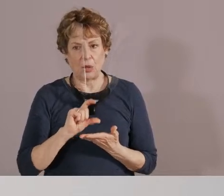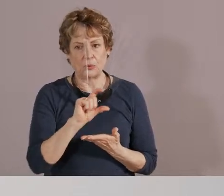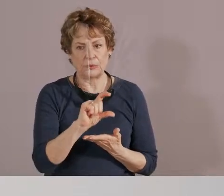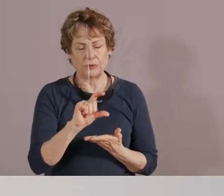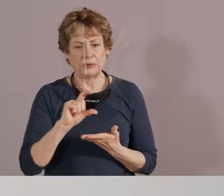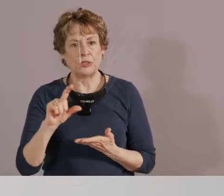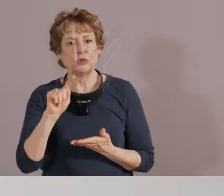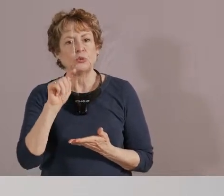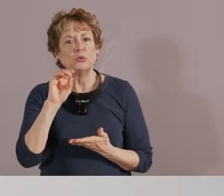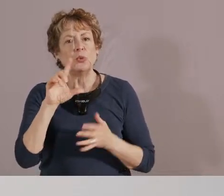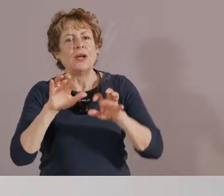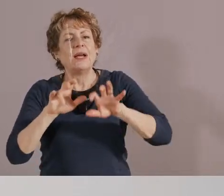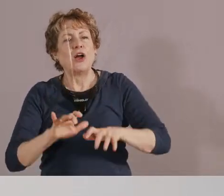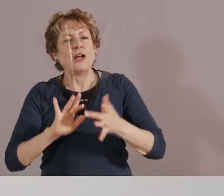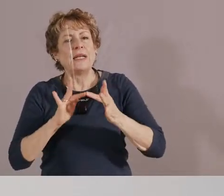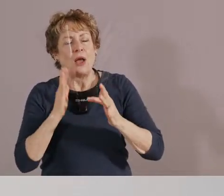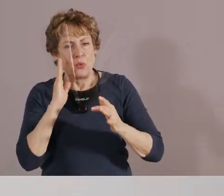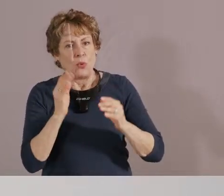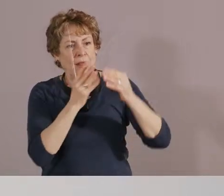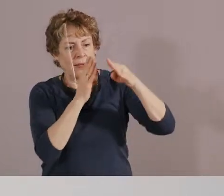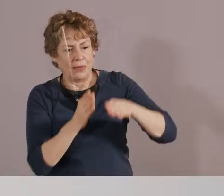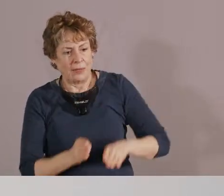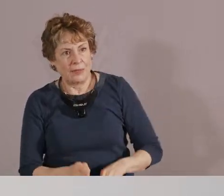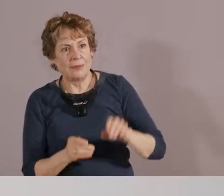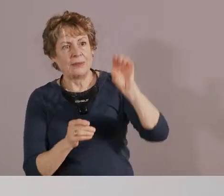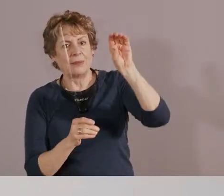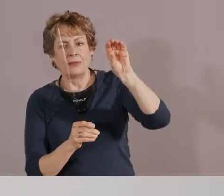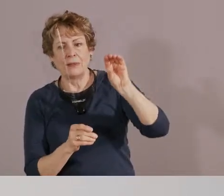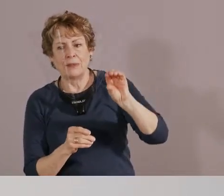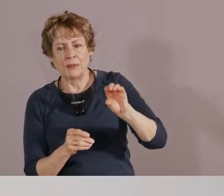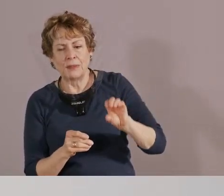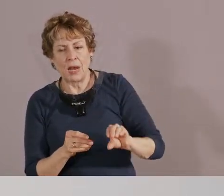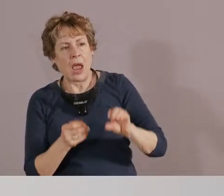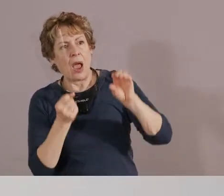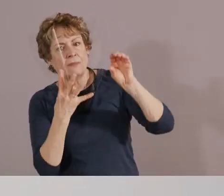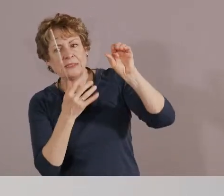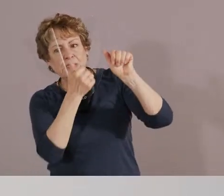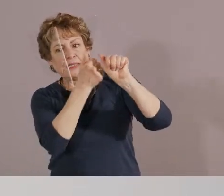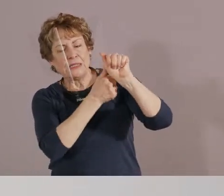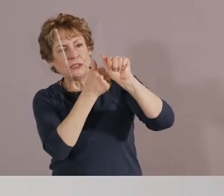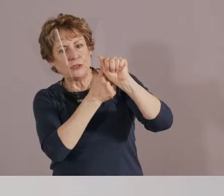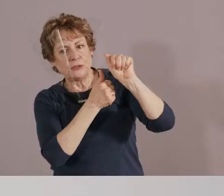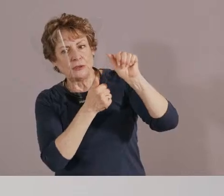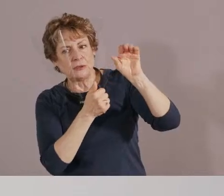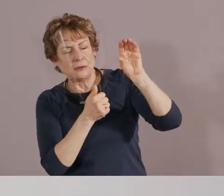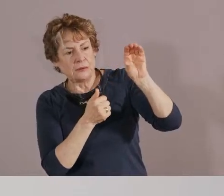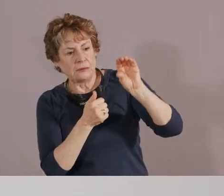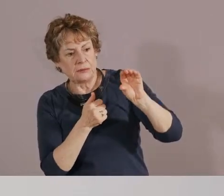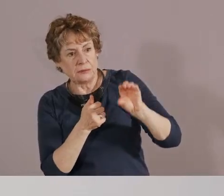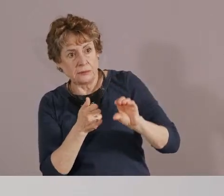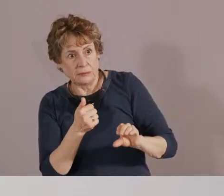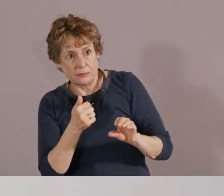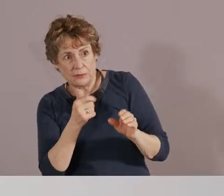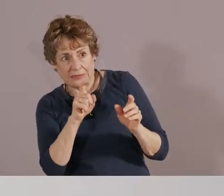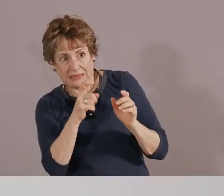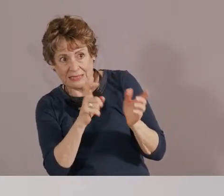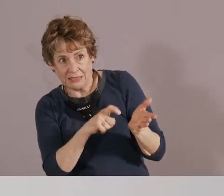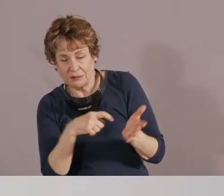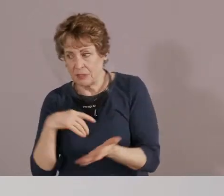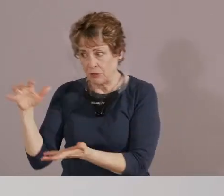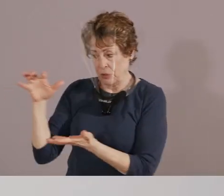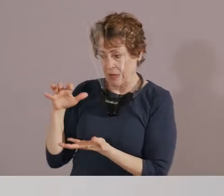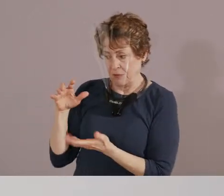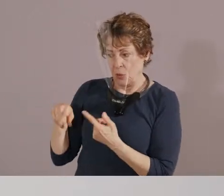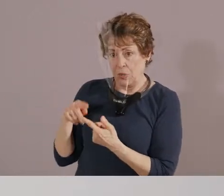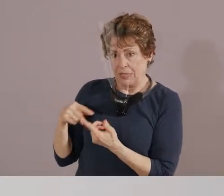their estimated population is at that time. And then the counties normally have a day or two to get